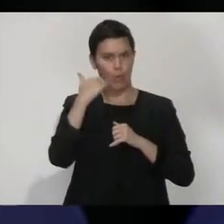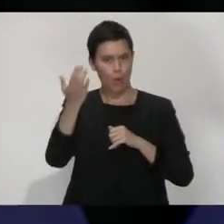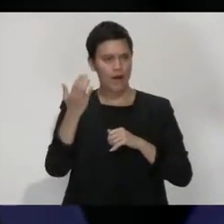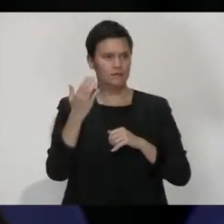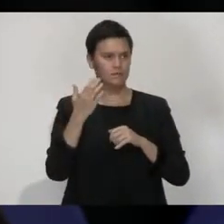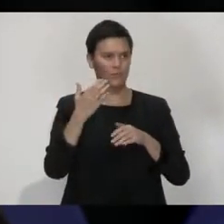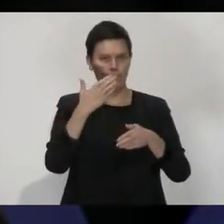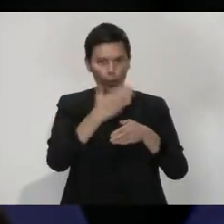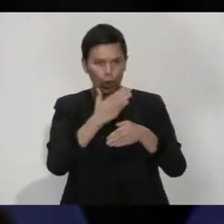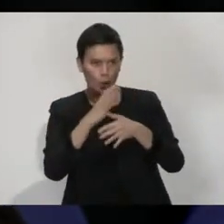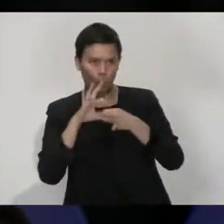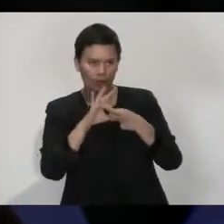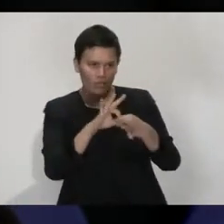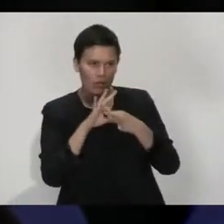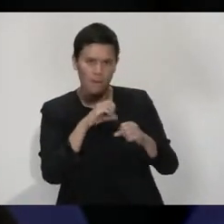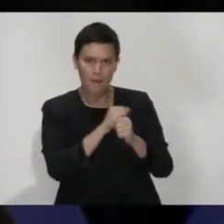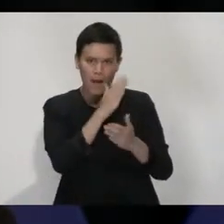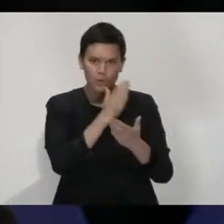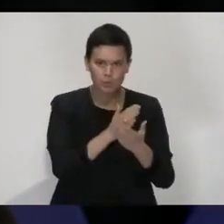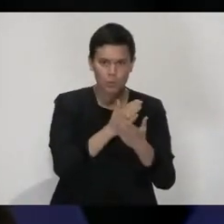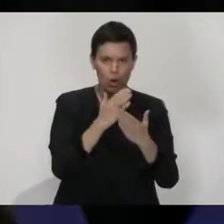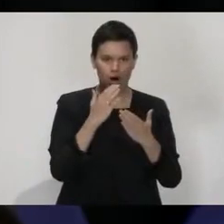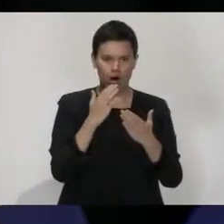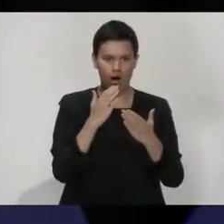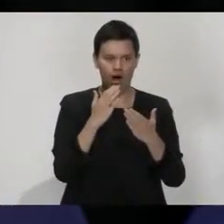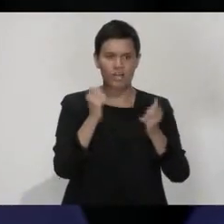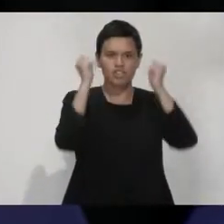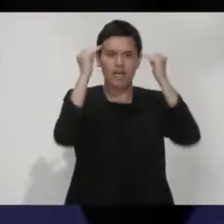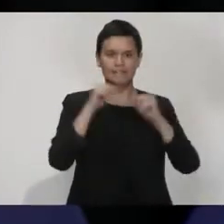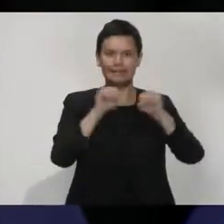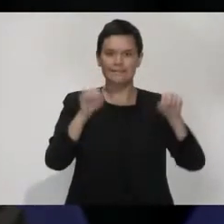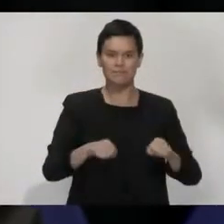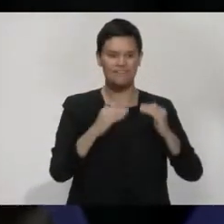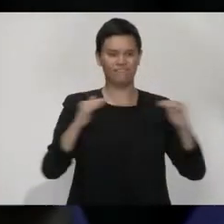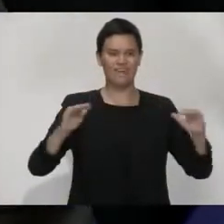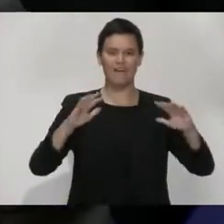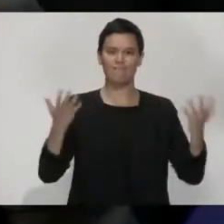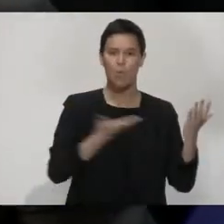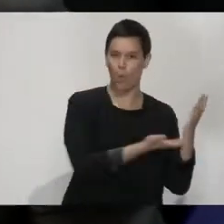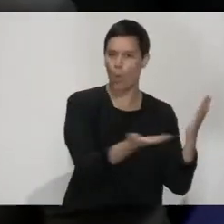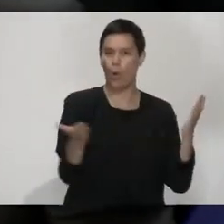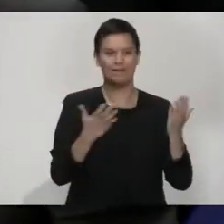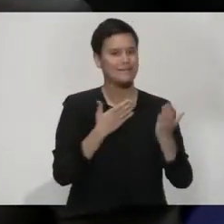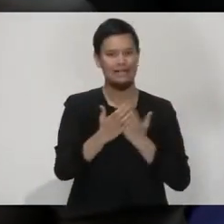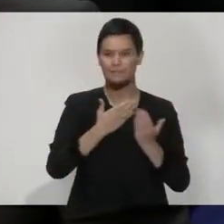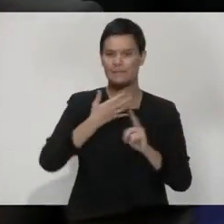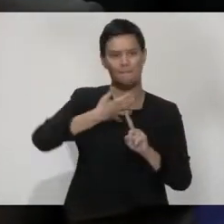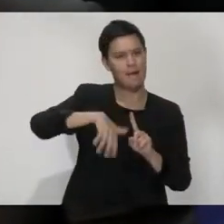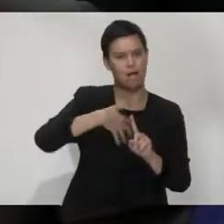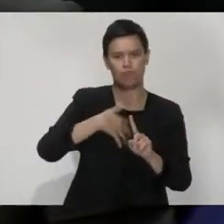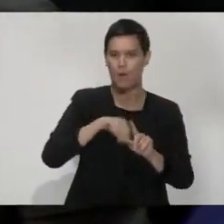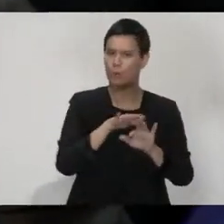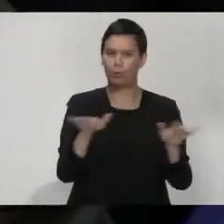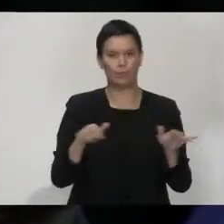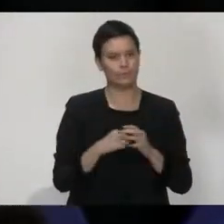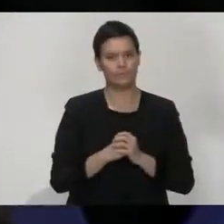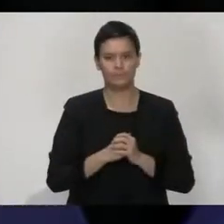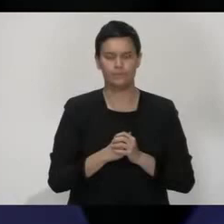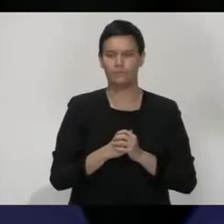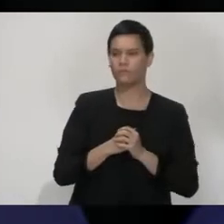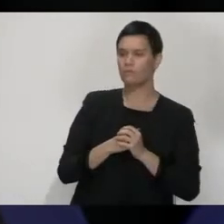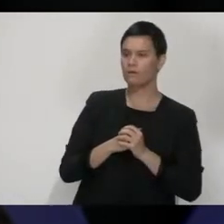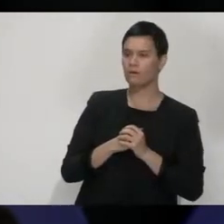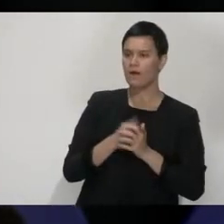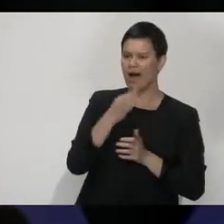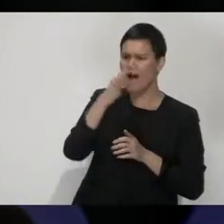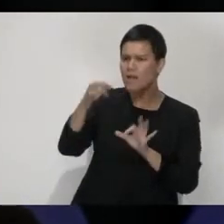rehabilitation, reintegration, etc., that is culturally appropriate. Minister, can I ask you about overstayers? They're saying that they don't trust